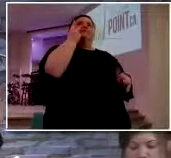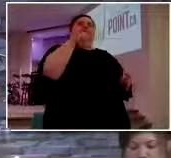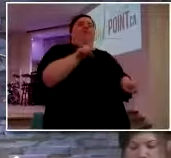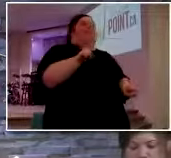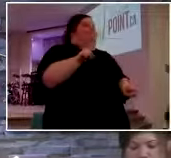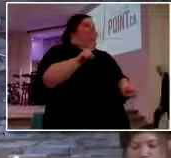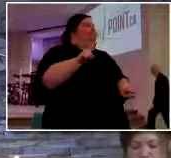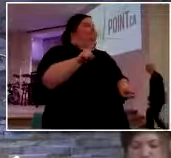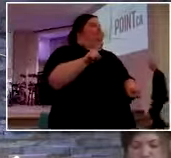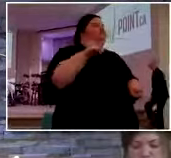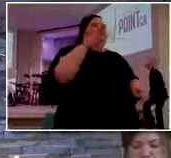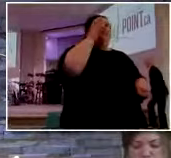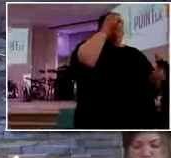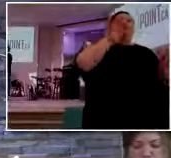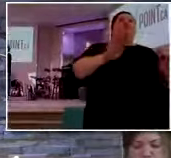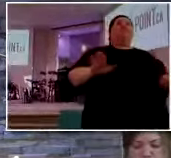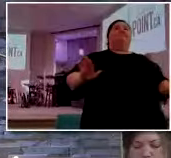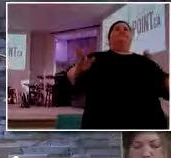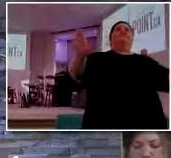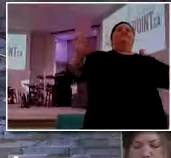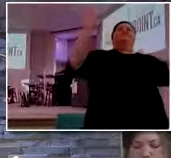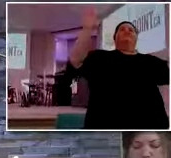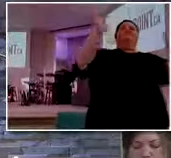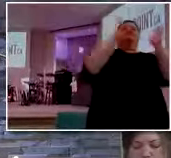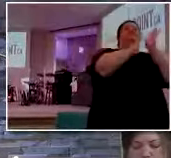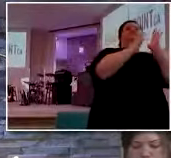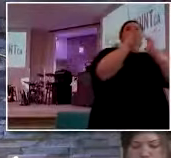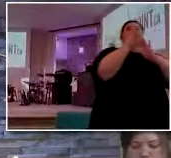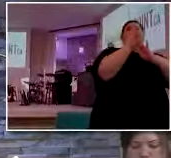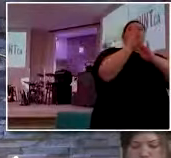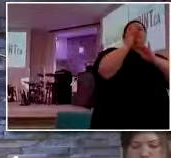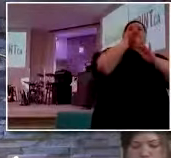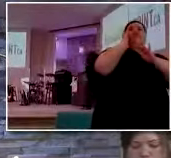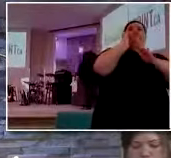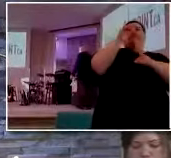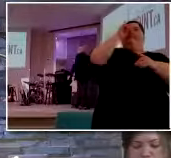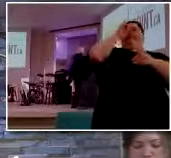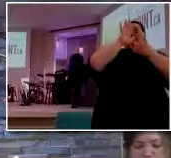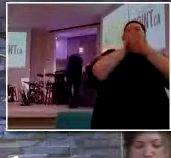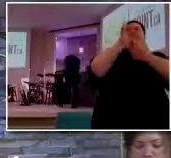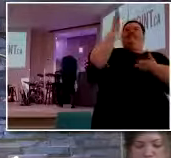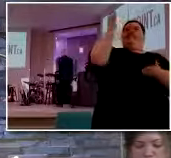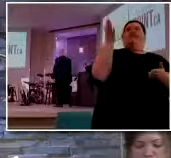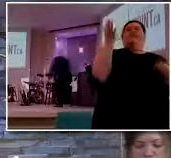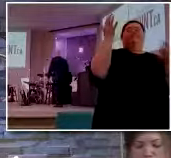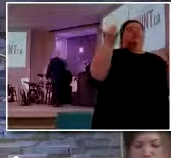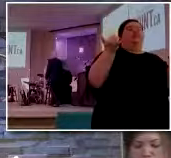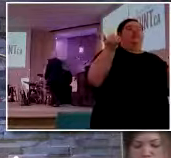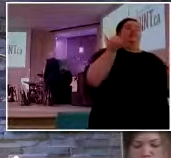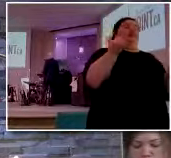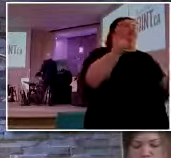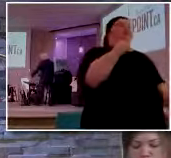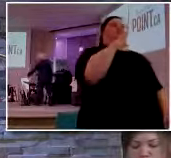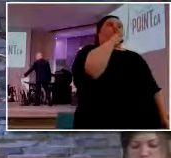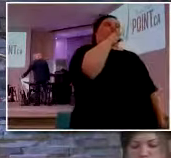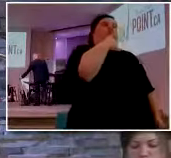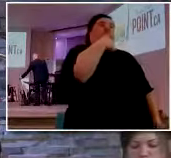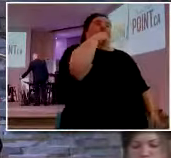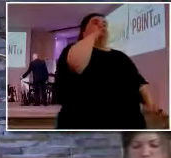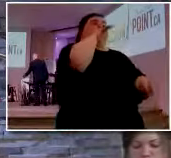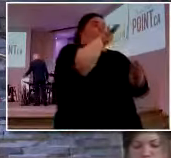I'm going to reach out to Jesus, and I'm going to believe on Him this morning. And I can guarantee you, as soon as you start to do